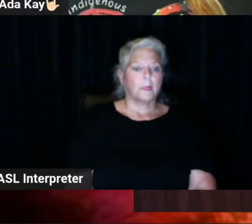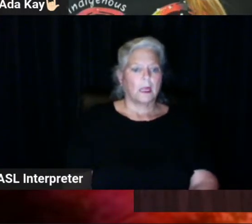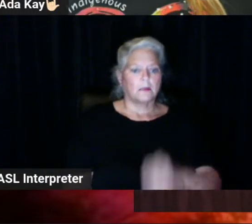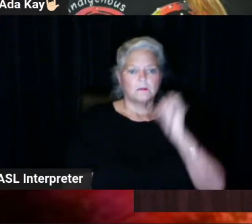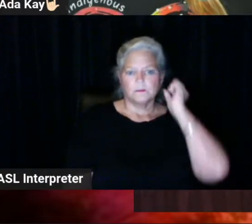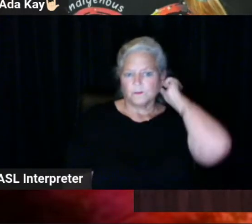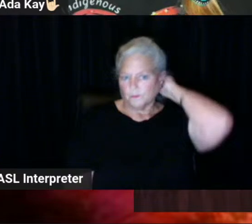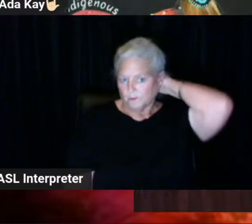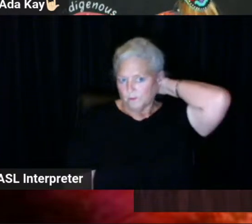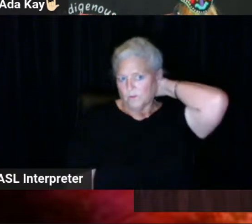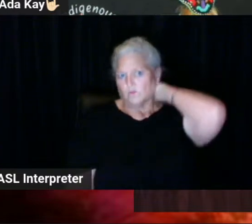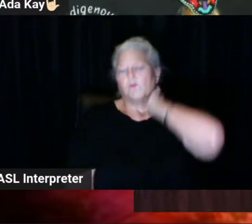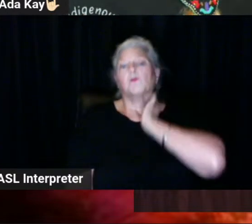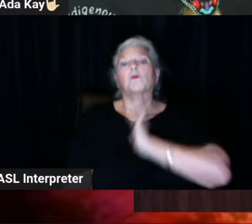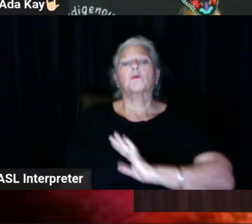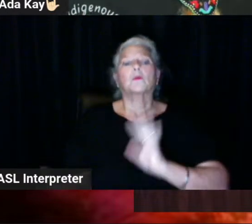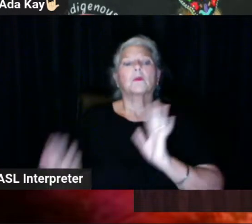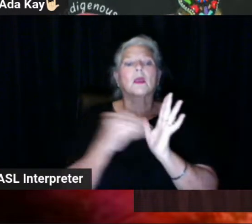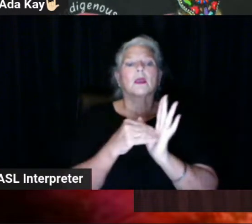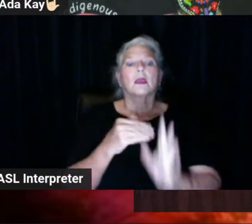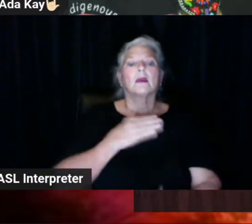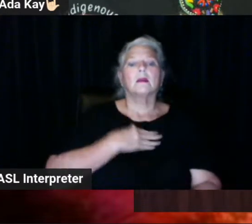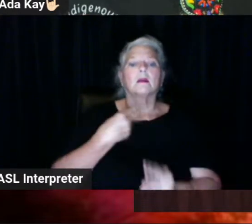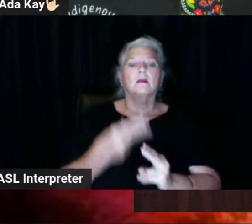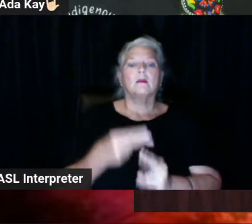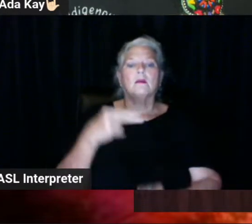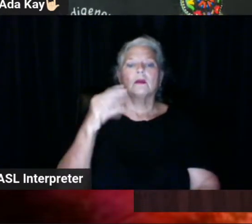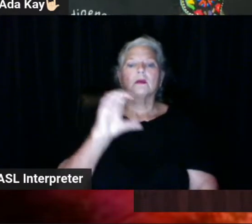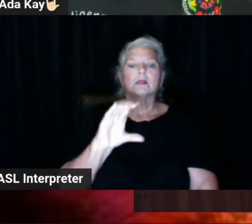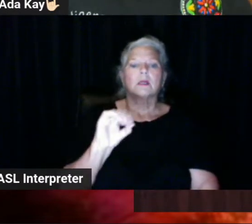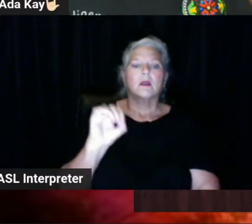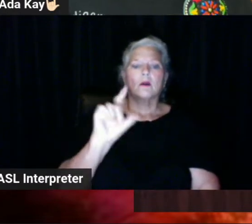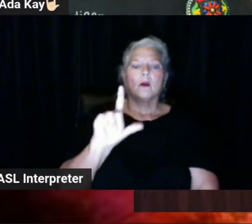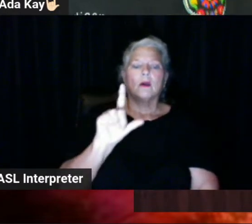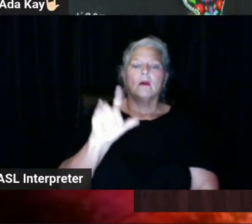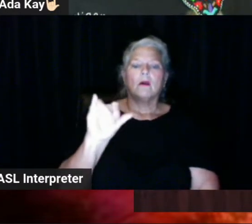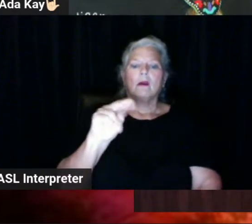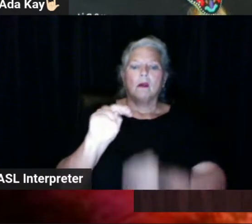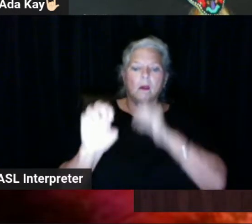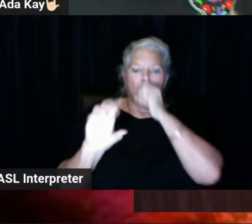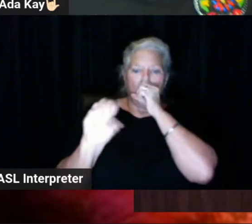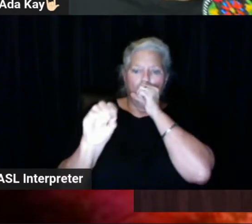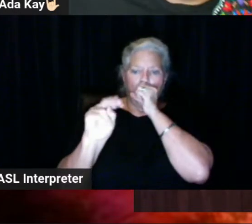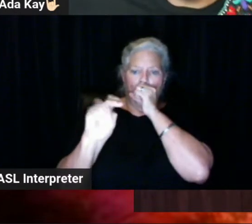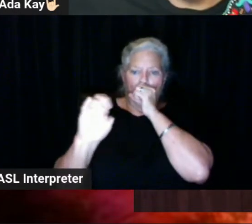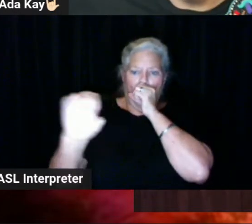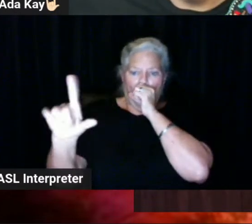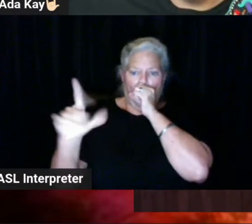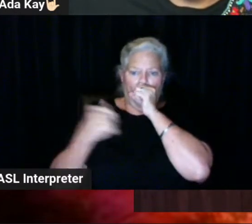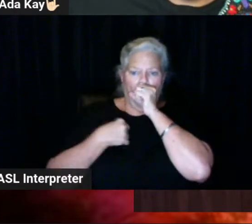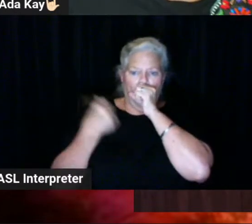Hello, Canton. I'd like to reintroduce myself. My name is Colleen O'Neill, where I formerly worked at F&F Power Equipment on Walpole Terrace in Canton,